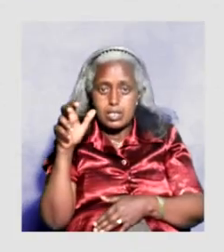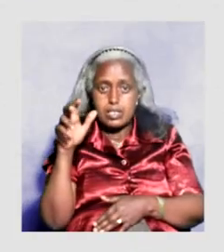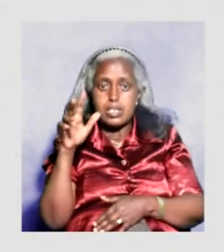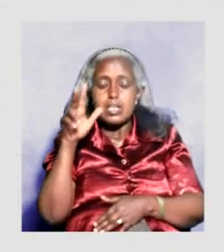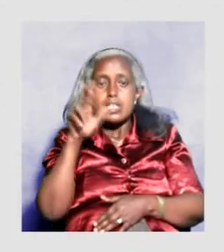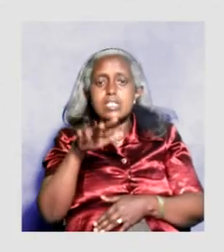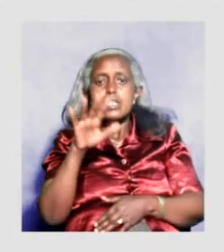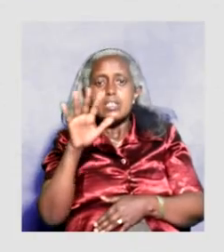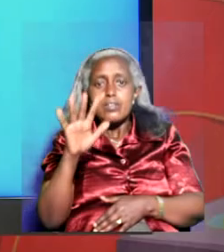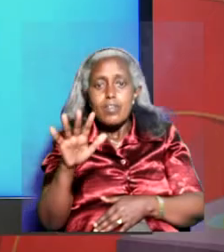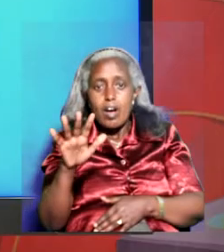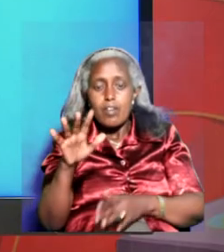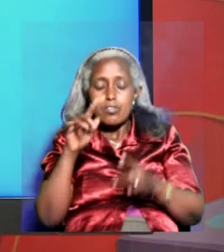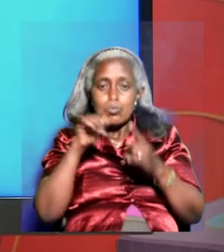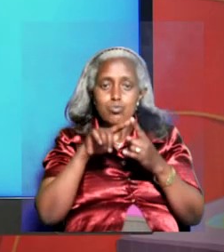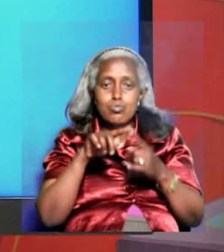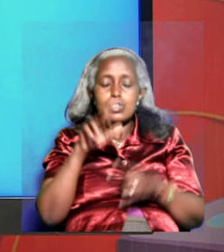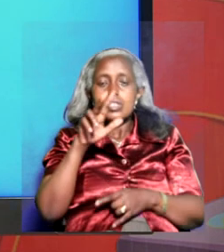335 to